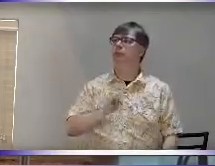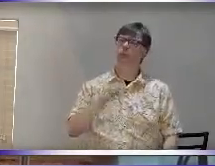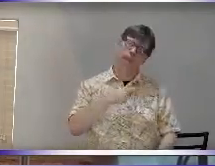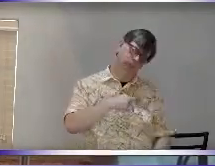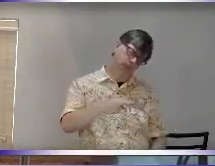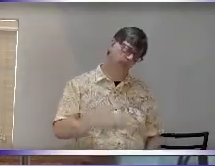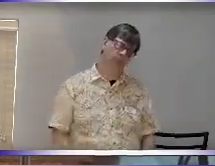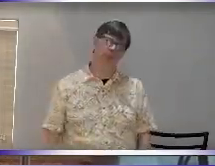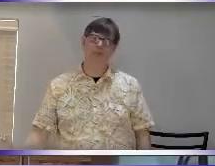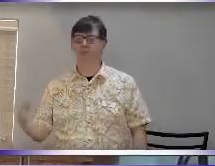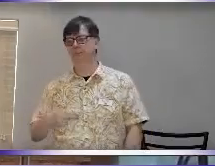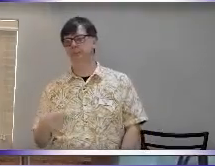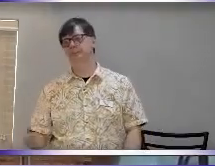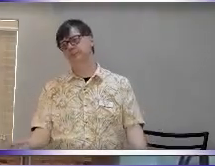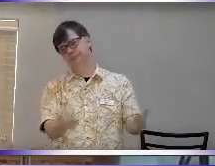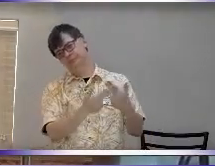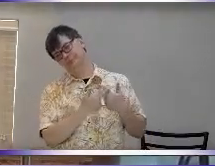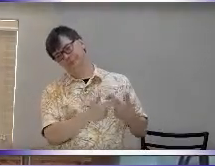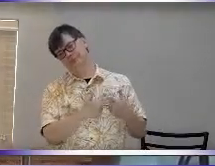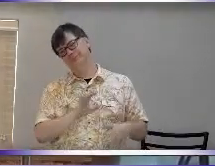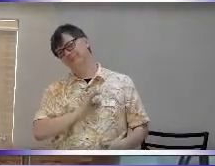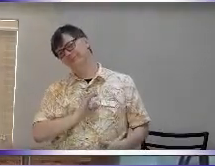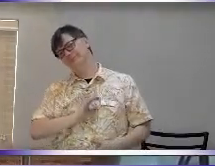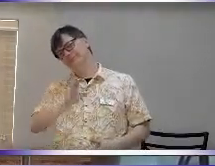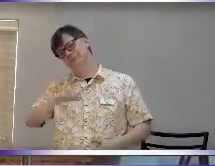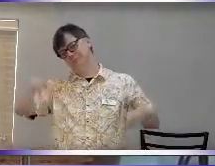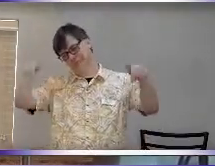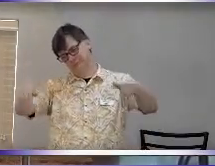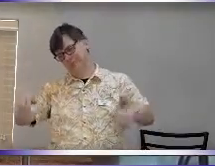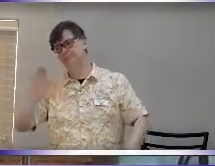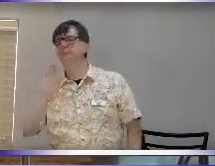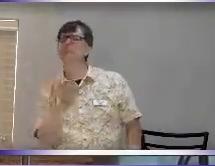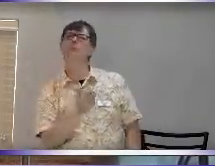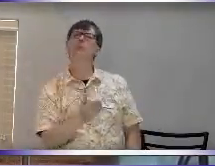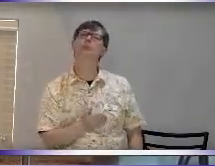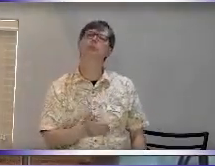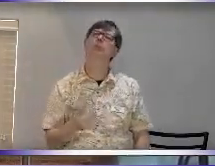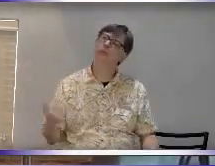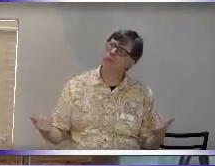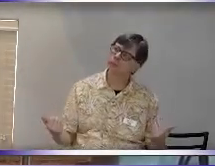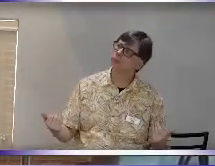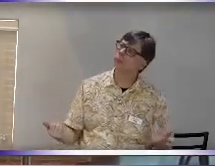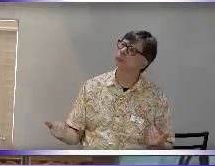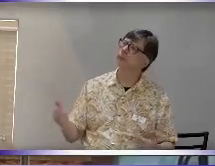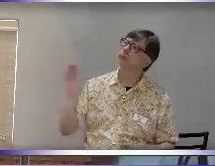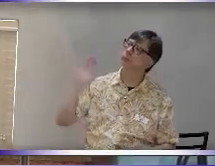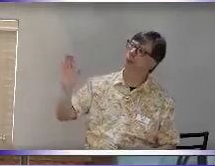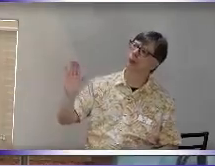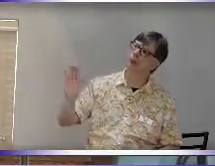act from a kinder, more compassionate place because, oh, wait, that might be